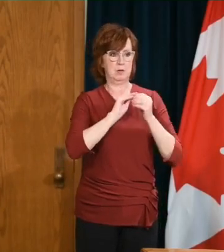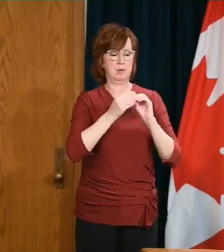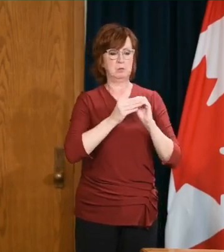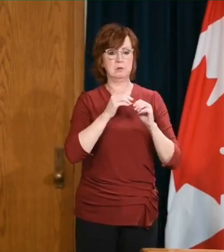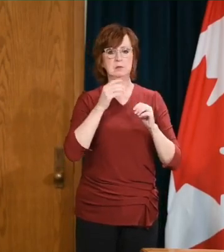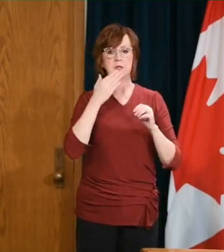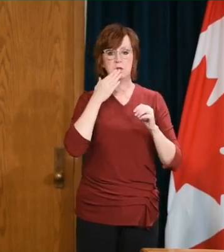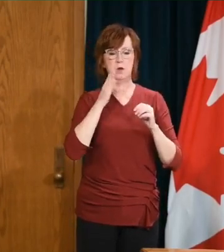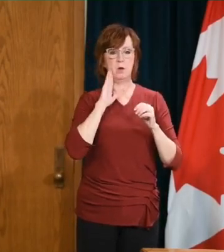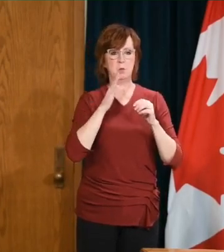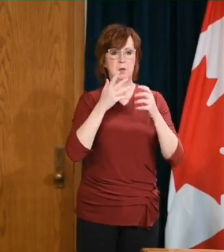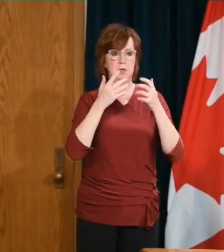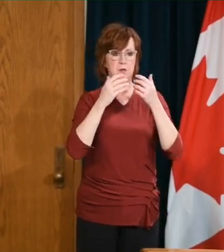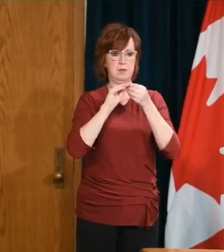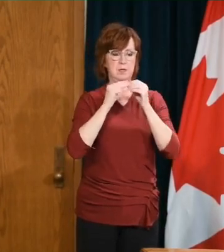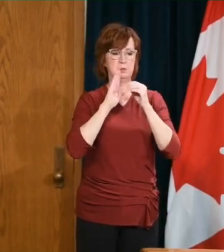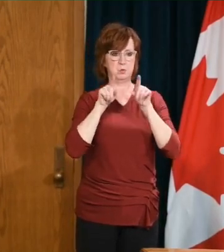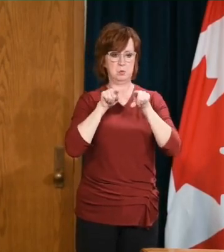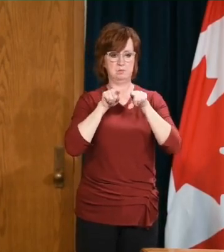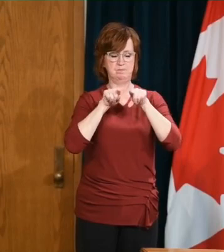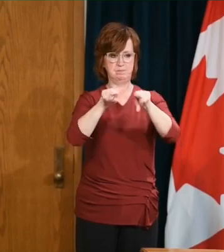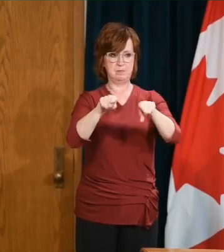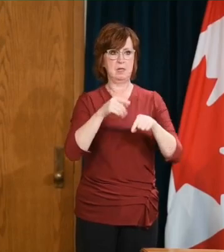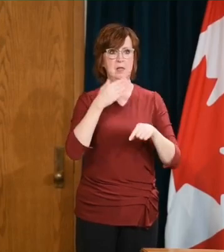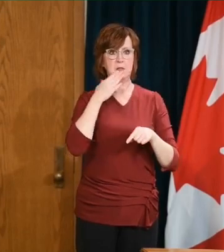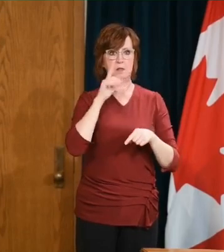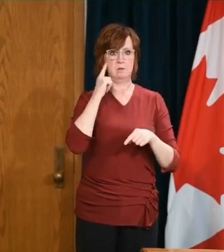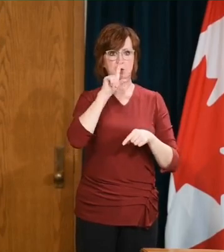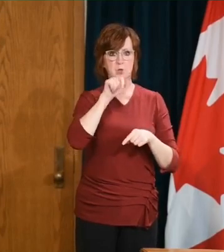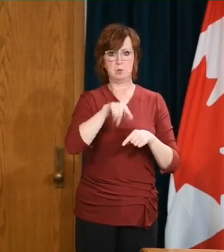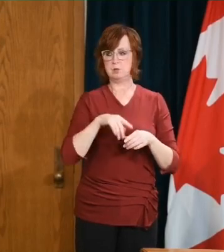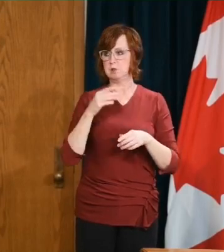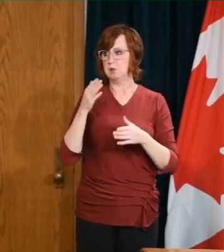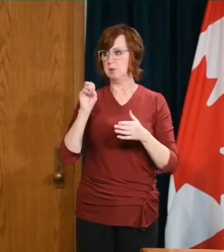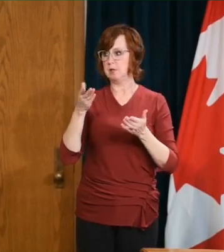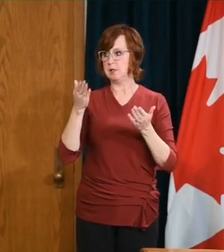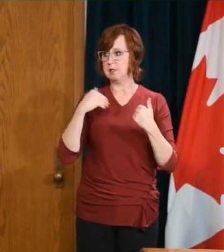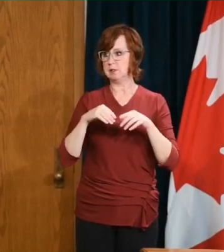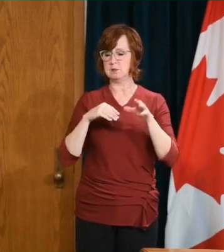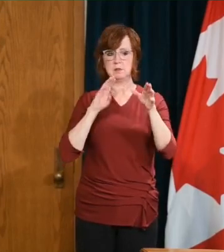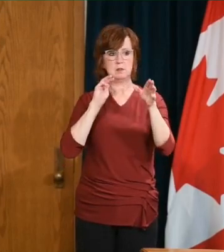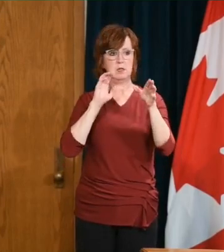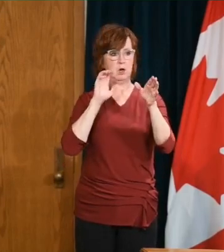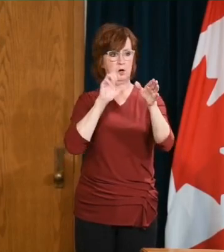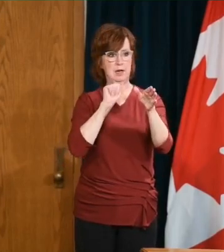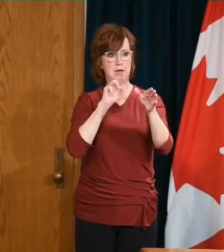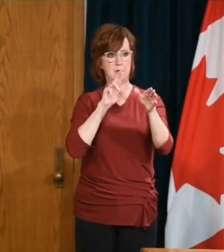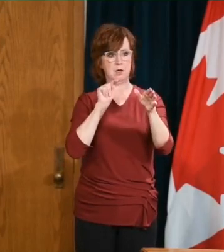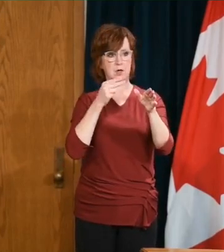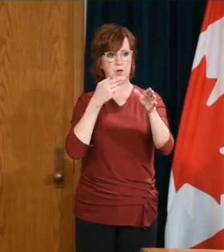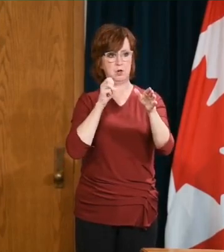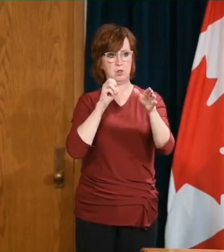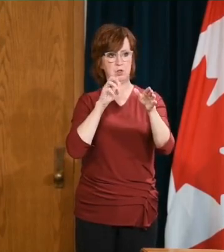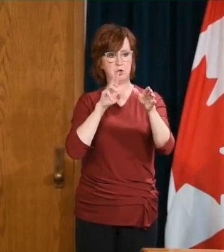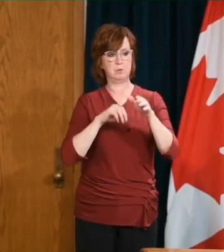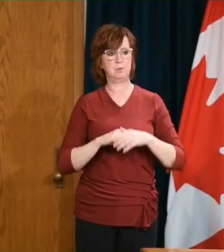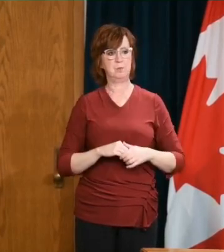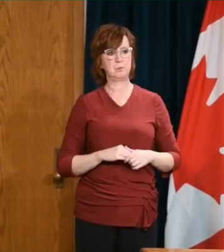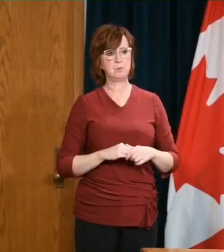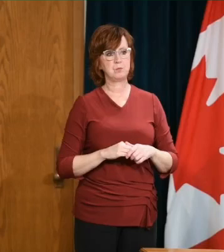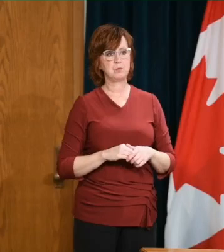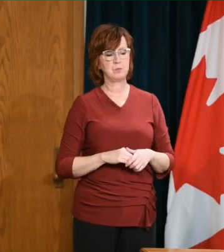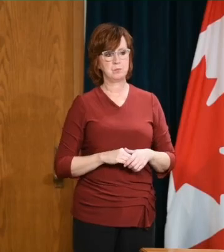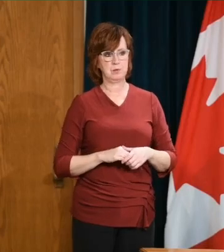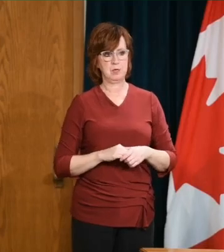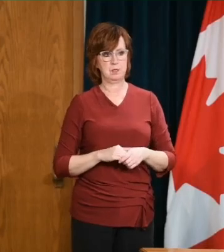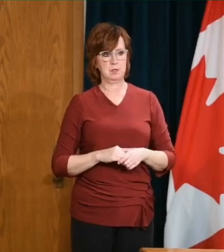follow-up, Matt? No, thank you. We'll take our next question from the floor. Arthur? So we